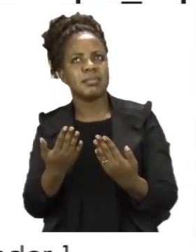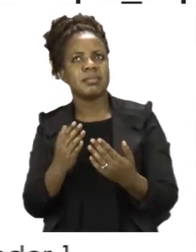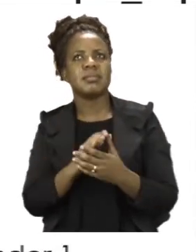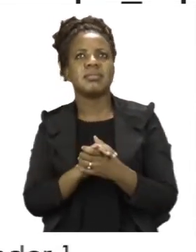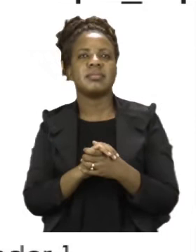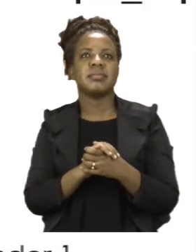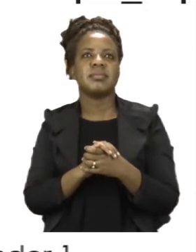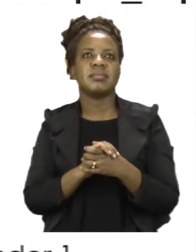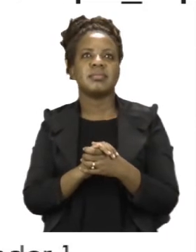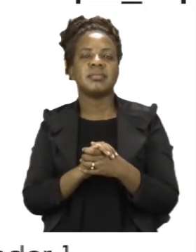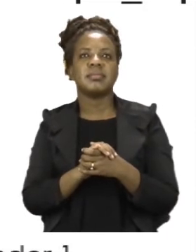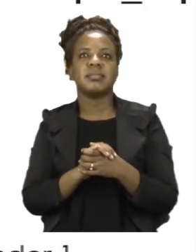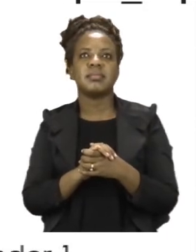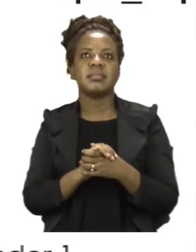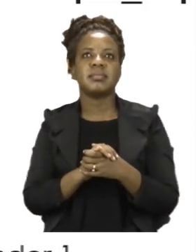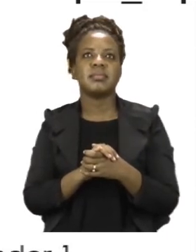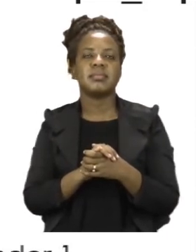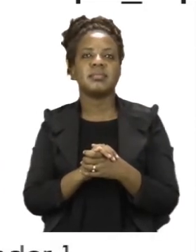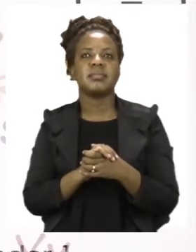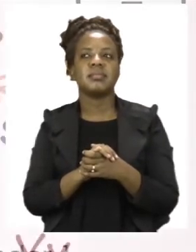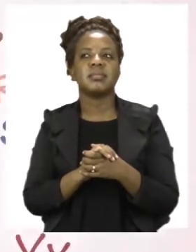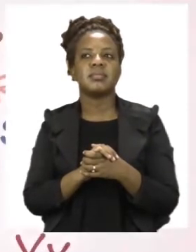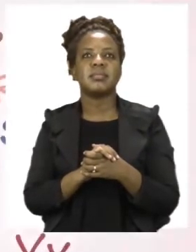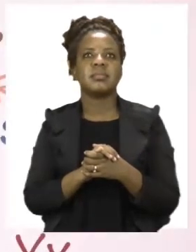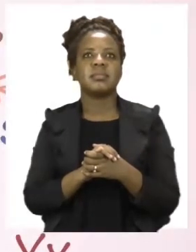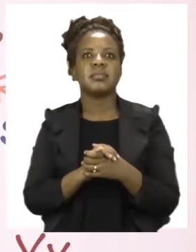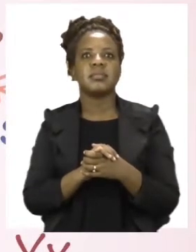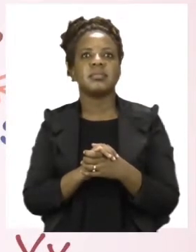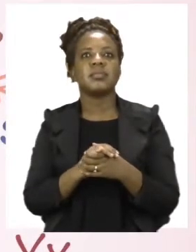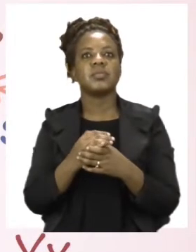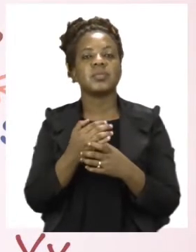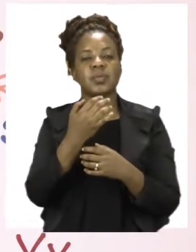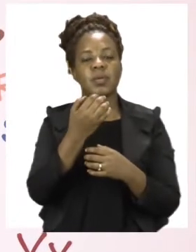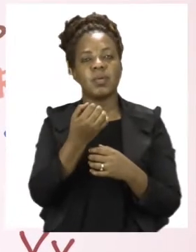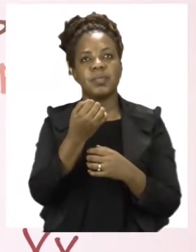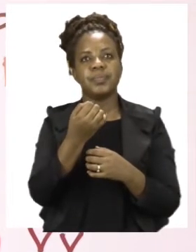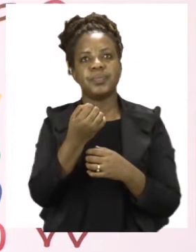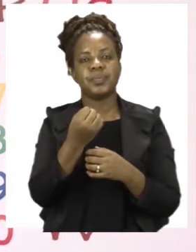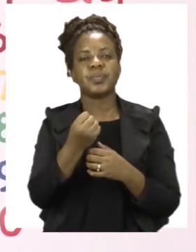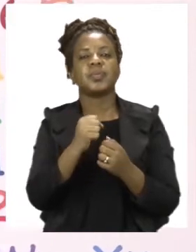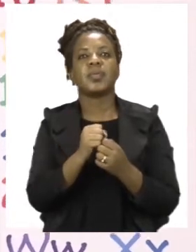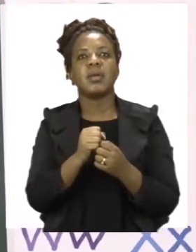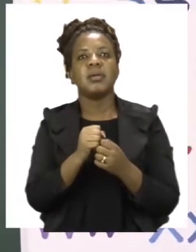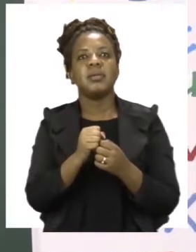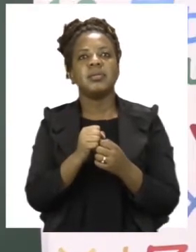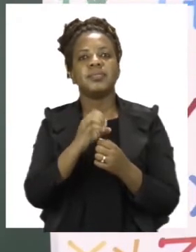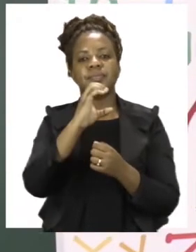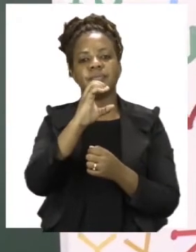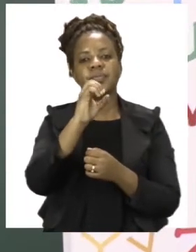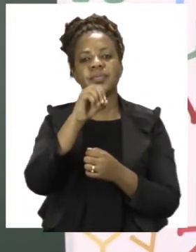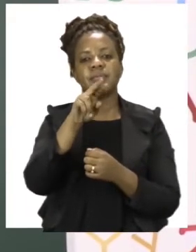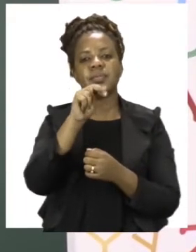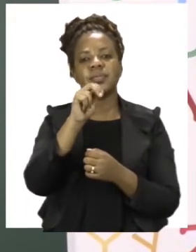our counters. So I have our counters here on the table. They are also